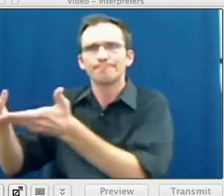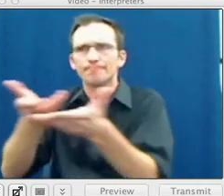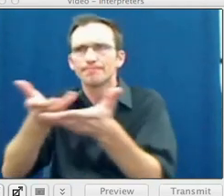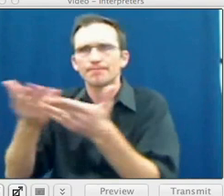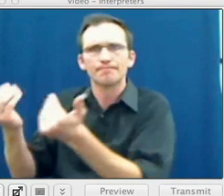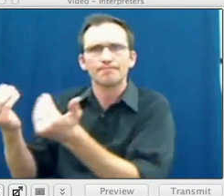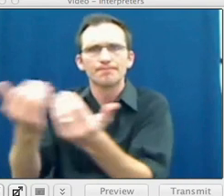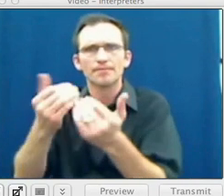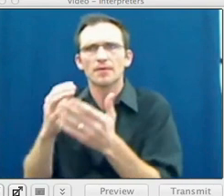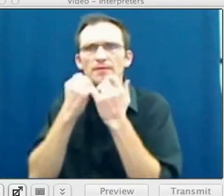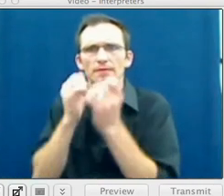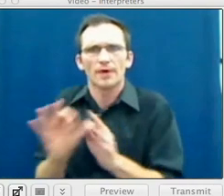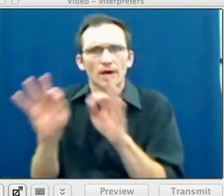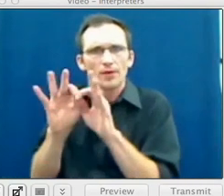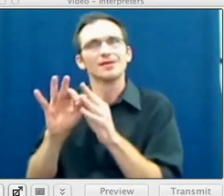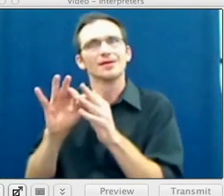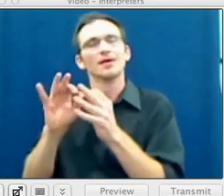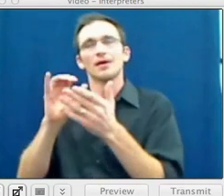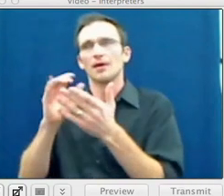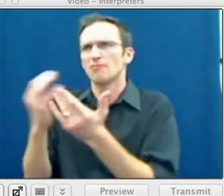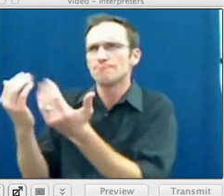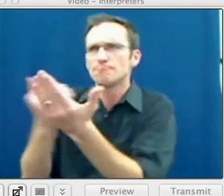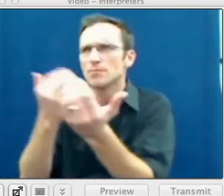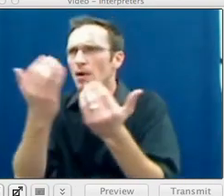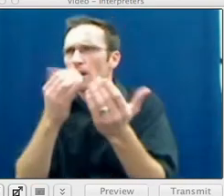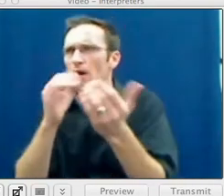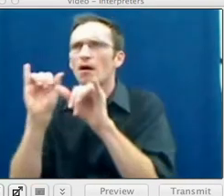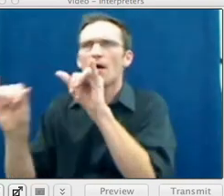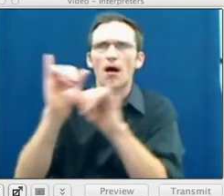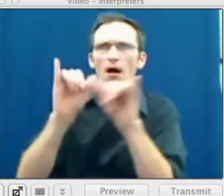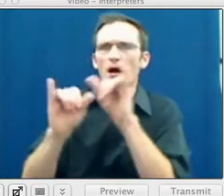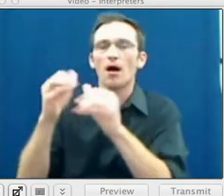values becomes an internalized process.